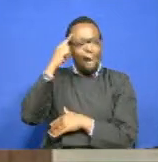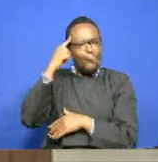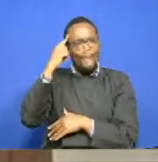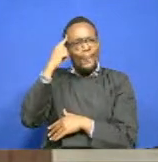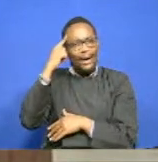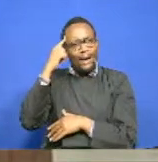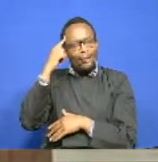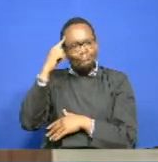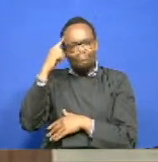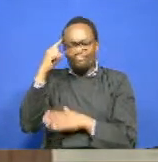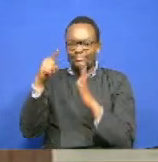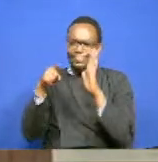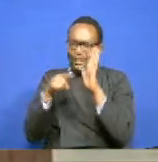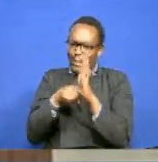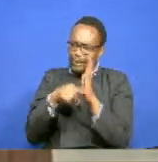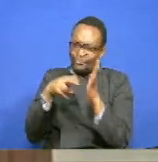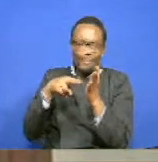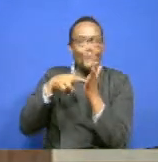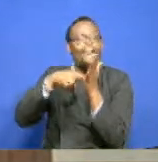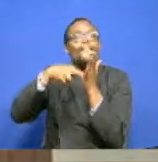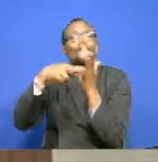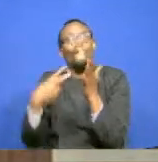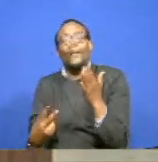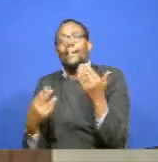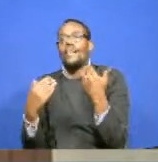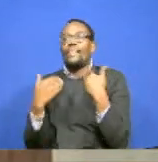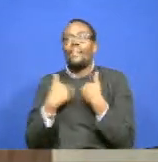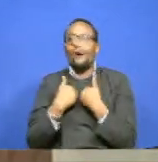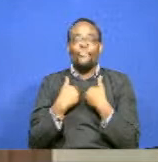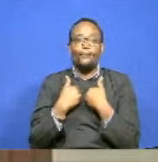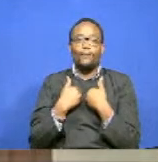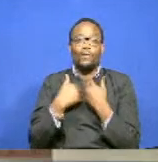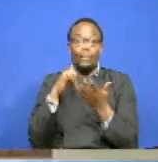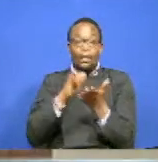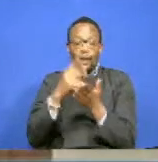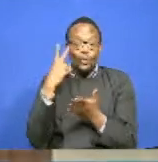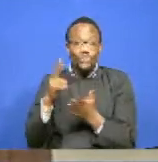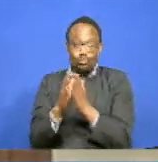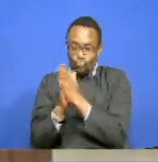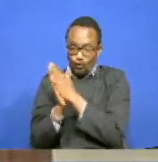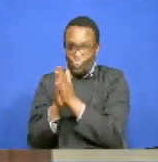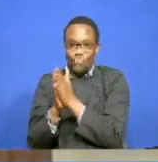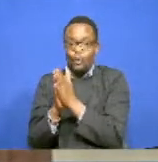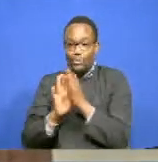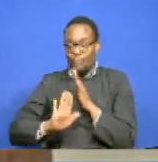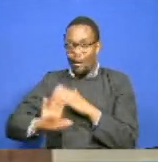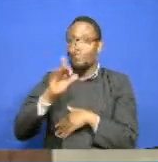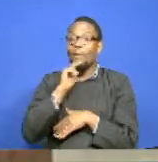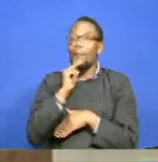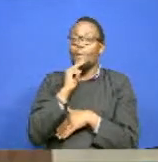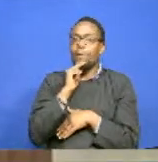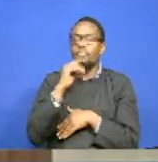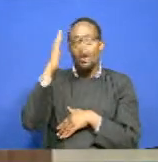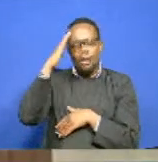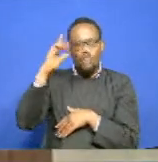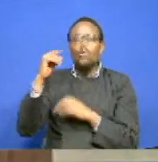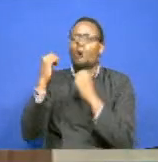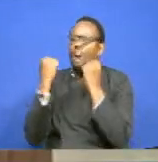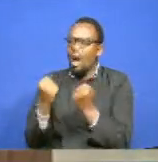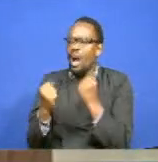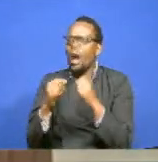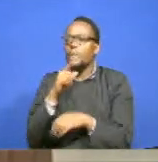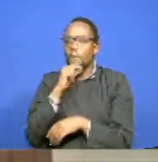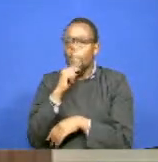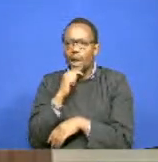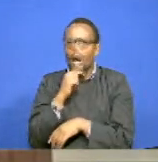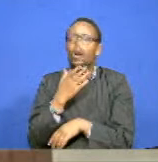produces negative energy, and that negative energy is what you see displayed in the story. I know you are a hard man. I did not